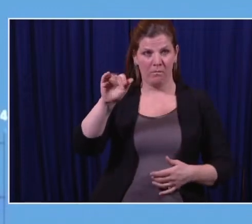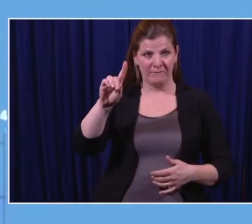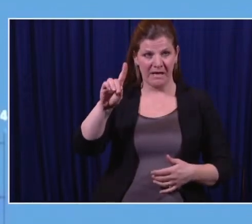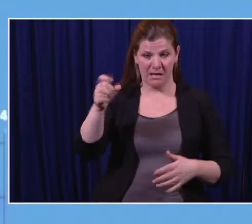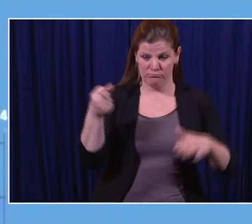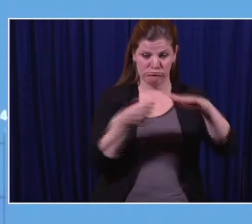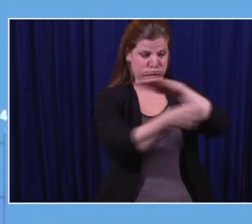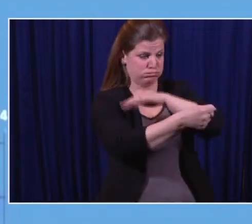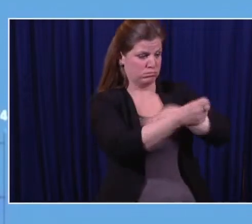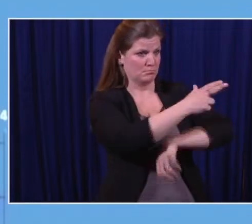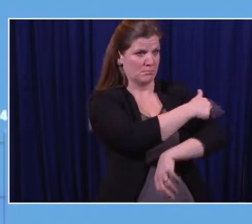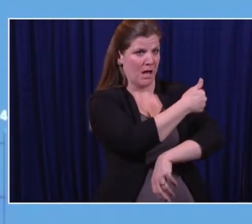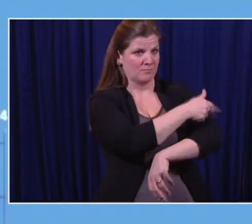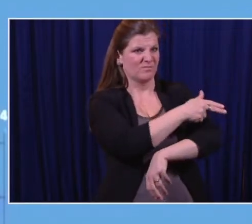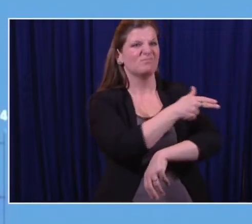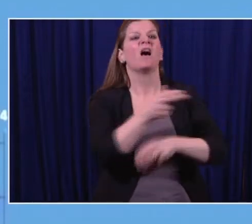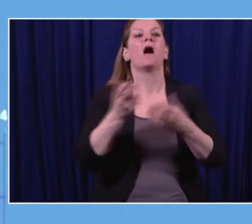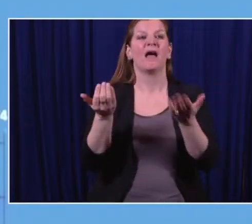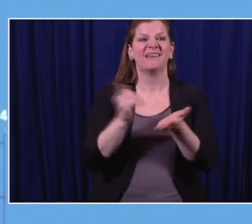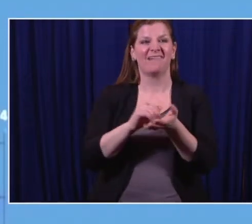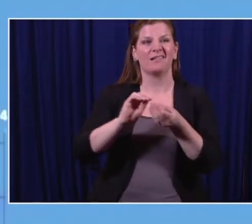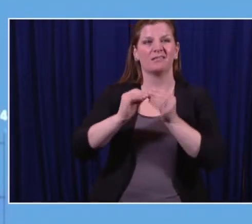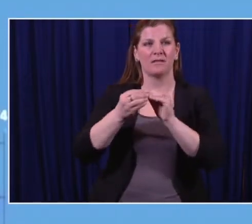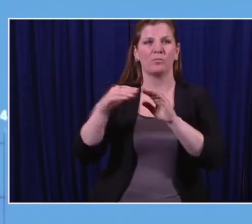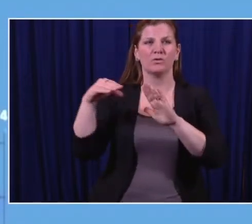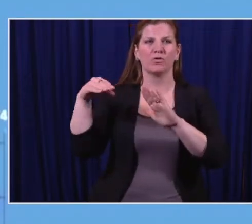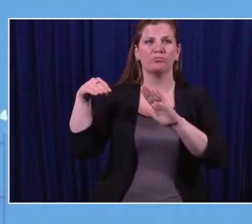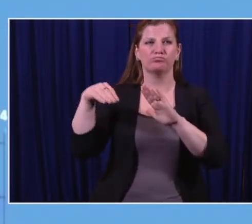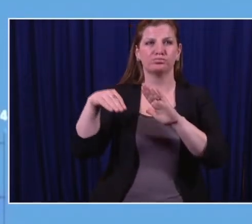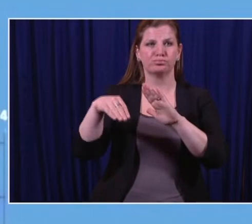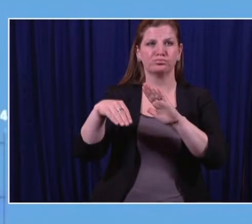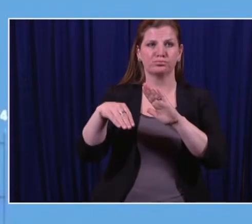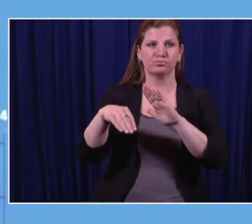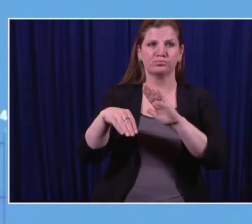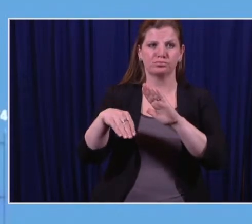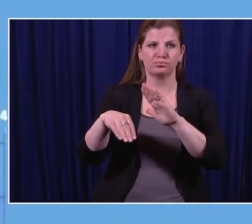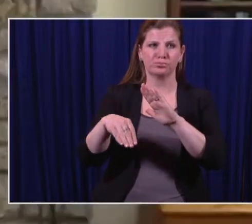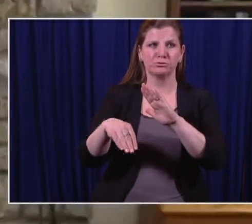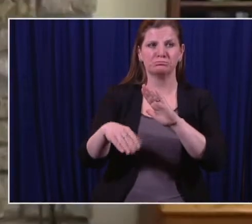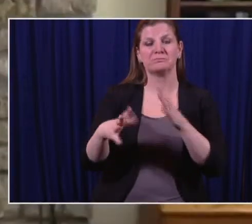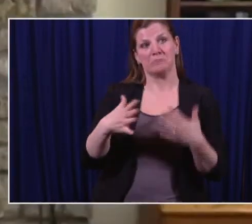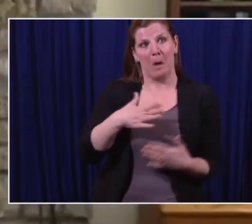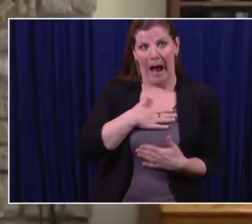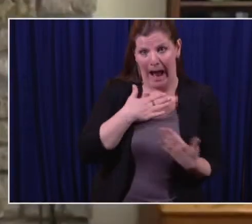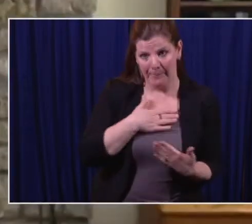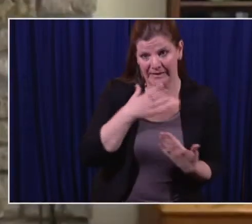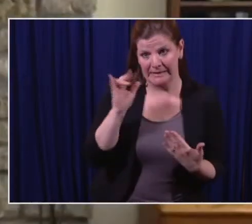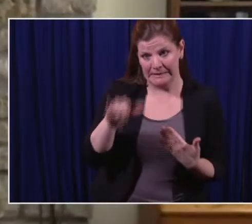to trend downward, and we're certainly happy to see that